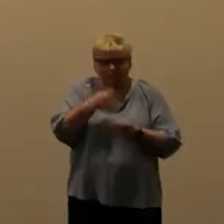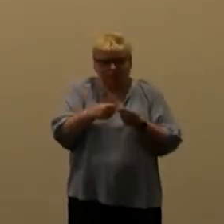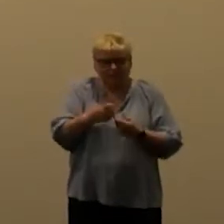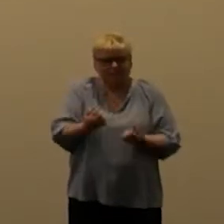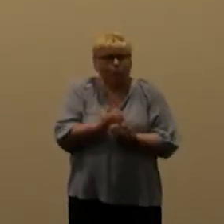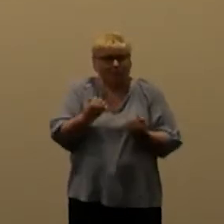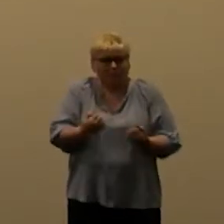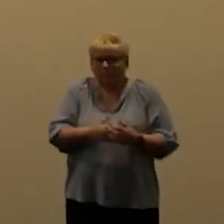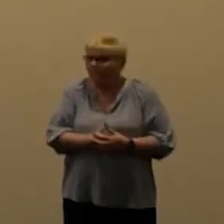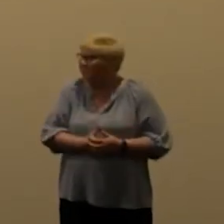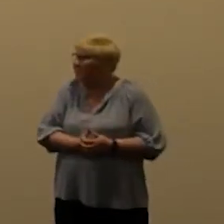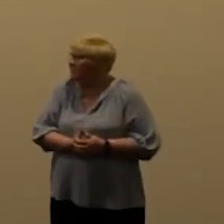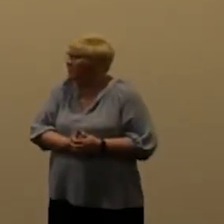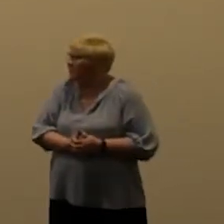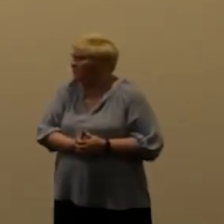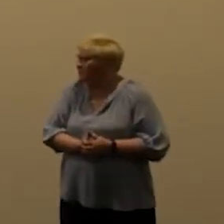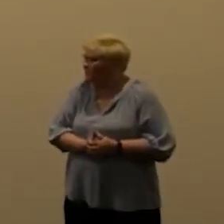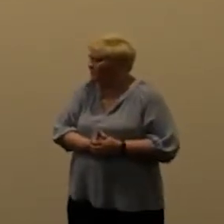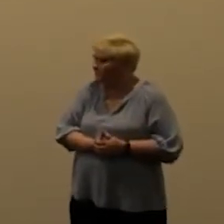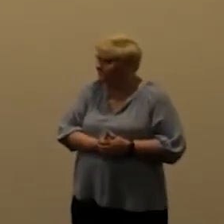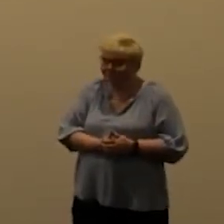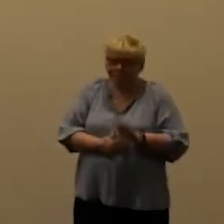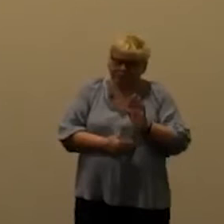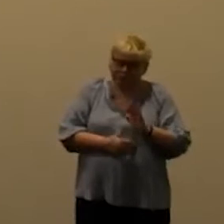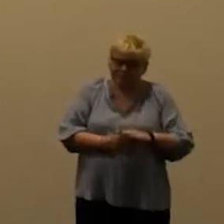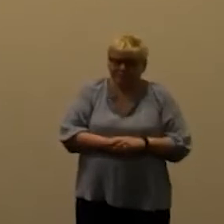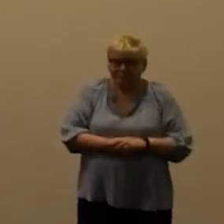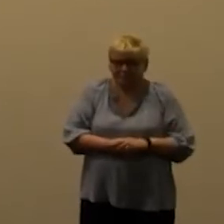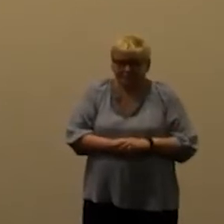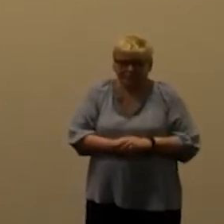terms of a tool. Just a second, hold on.